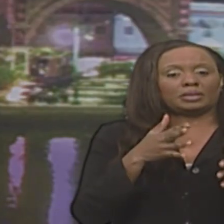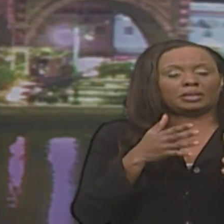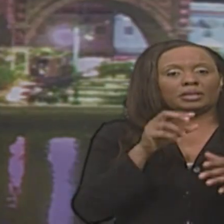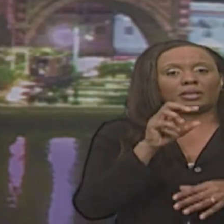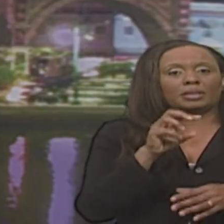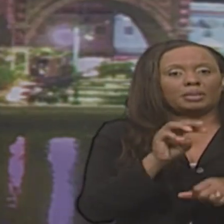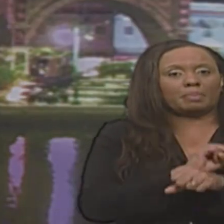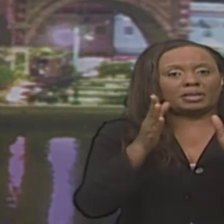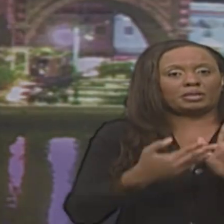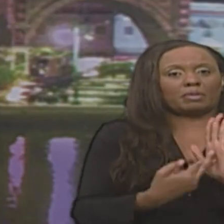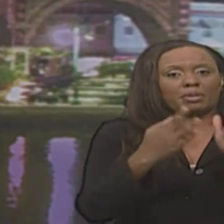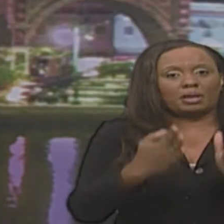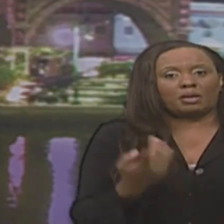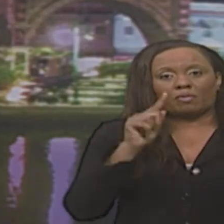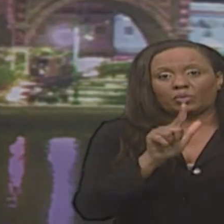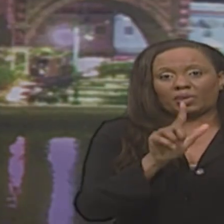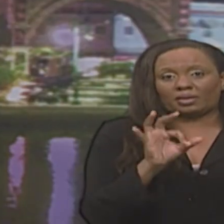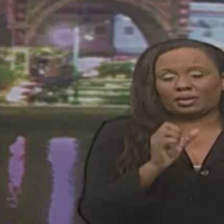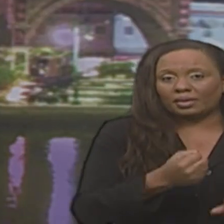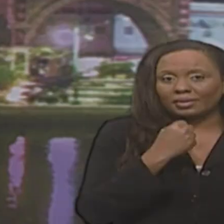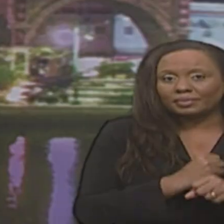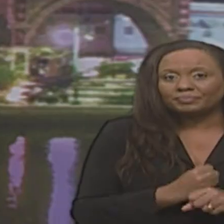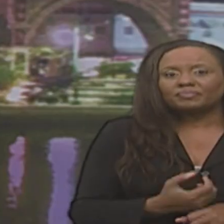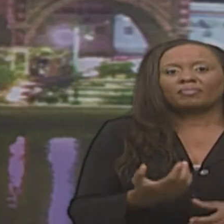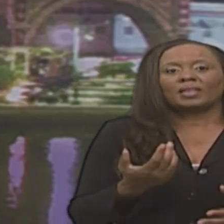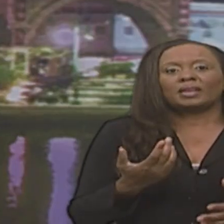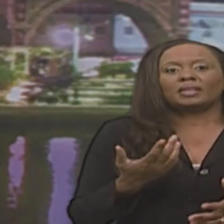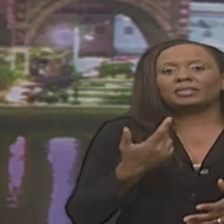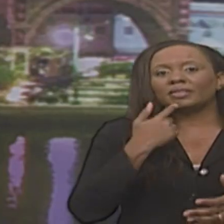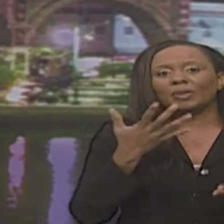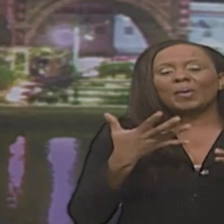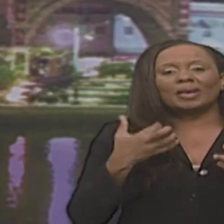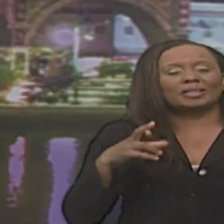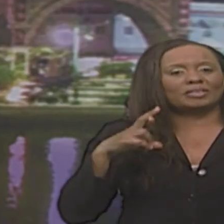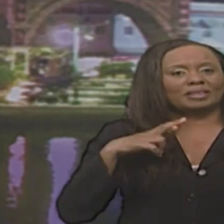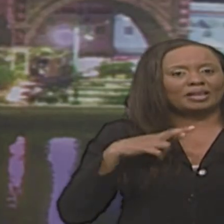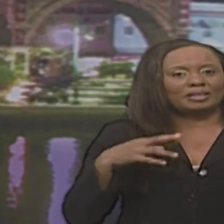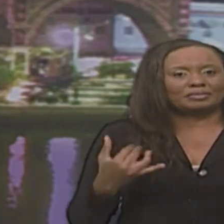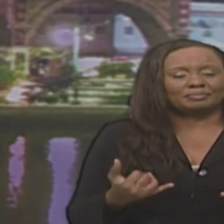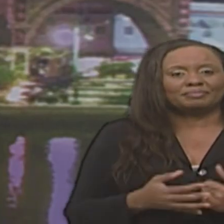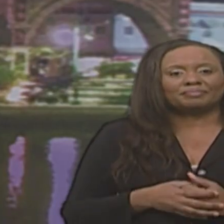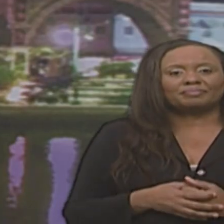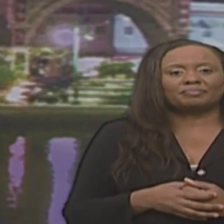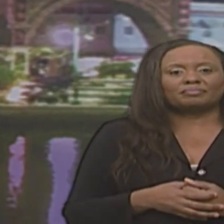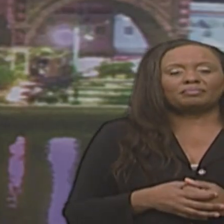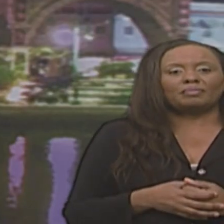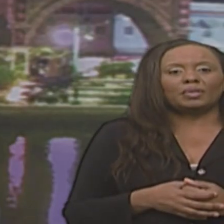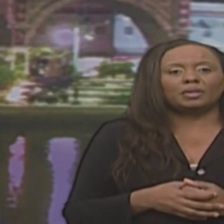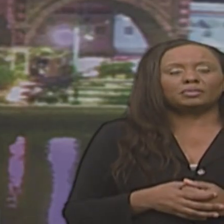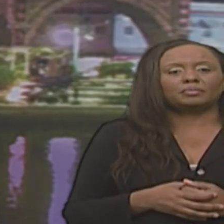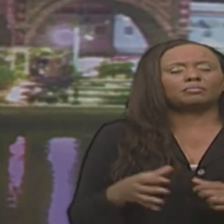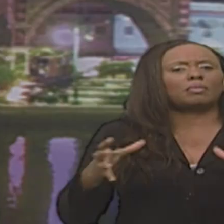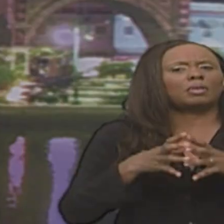the 2014 general election, Spencer said that he would retire from elective politics. Given the level of